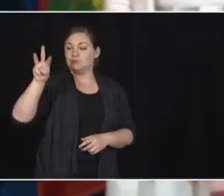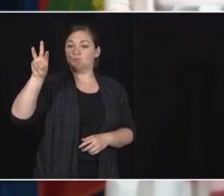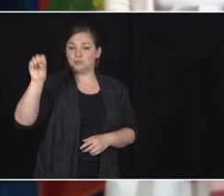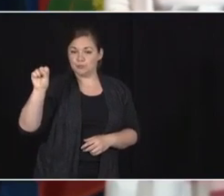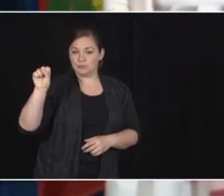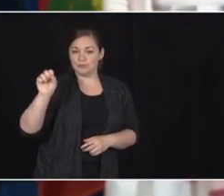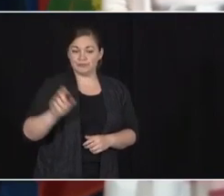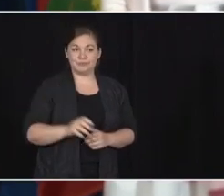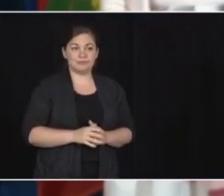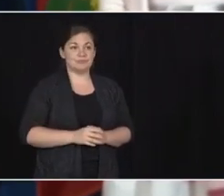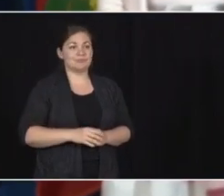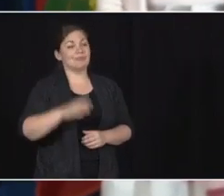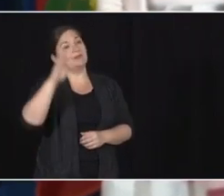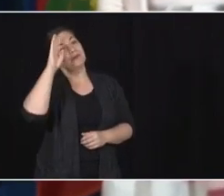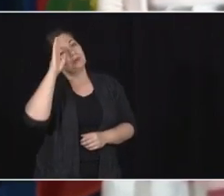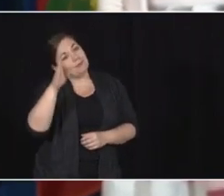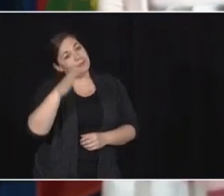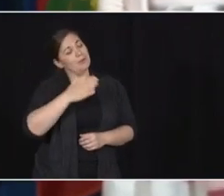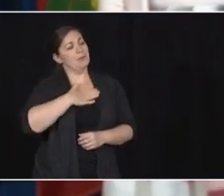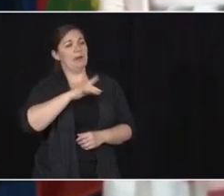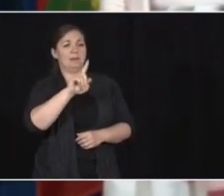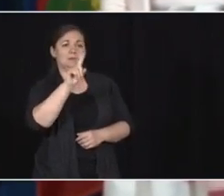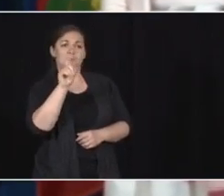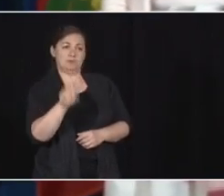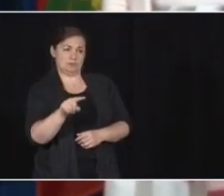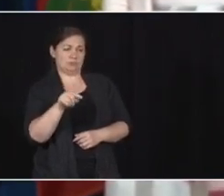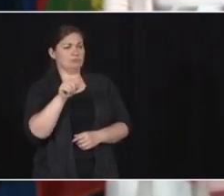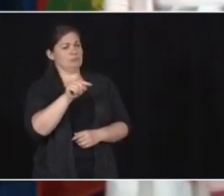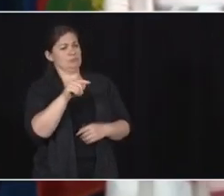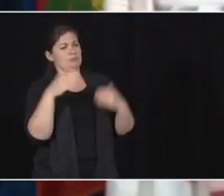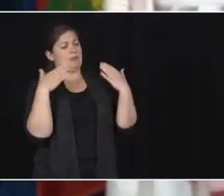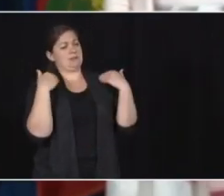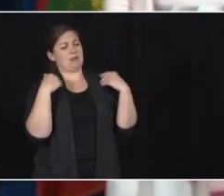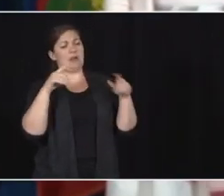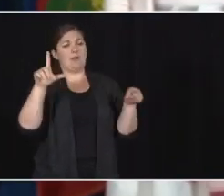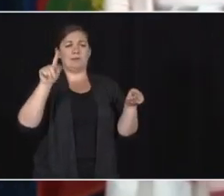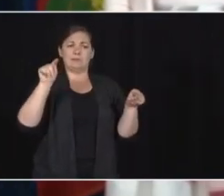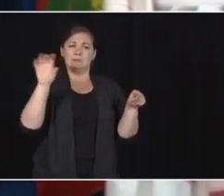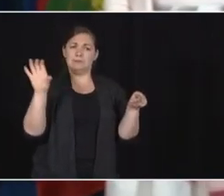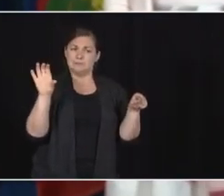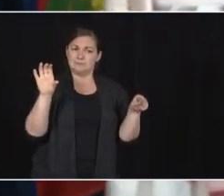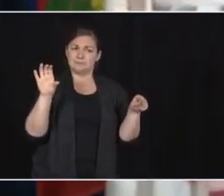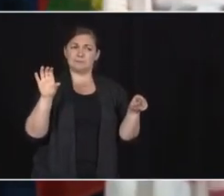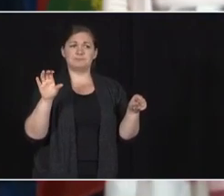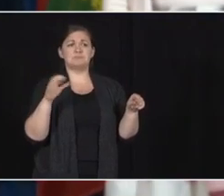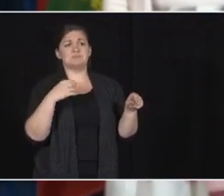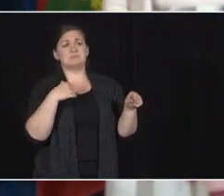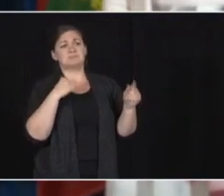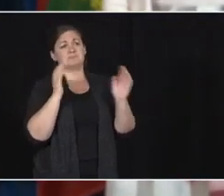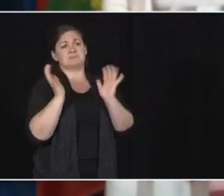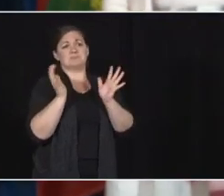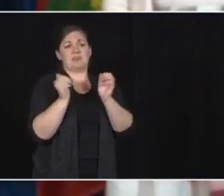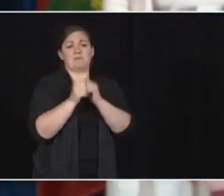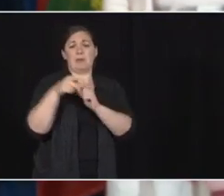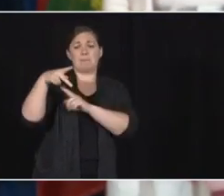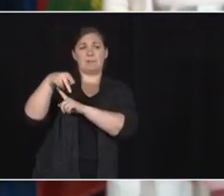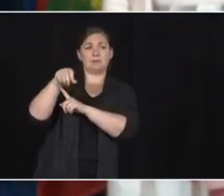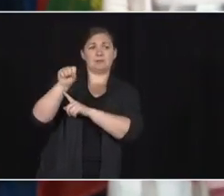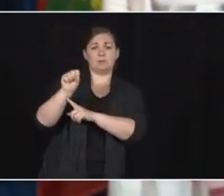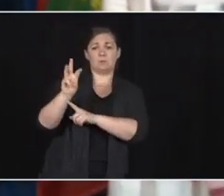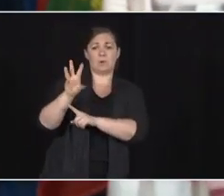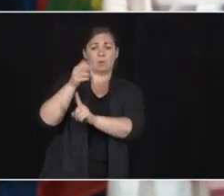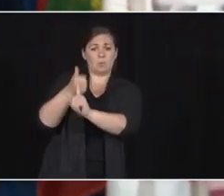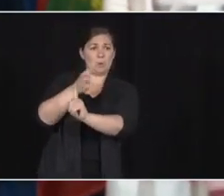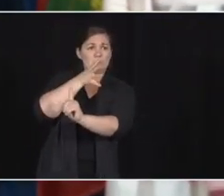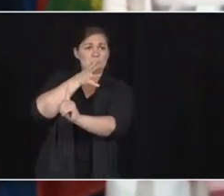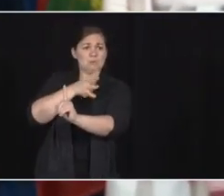Hi, Randy. My question is for Minister Fullerton. Yep. We talked to a PSW today, and she told us that for